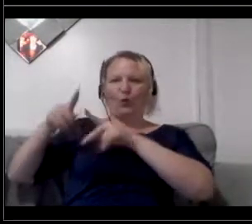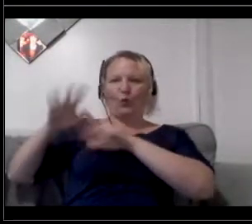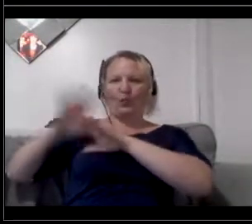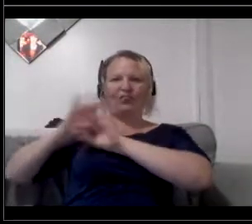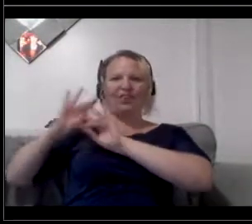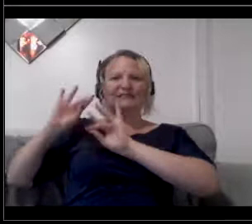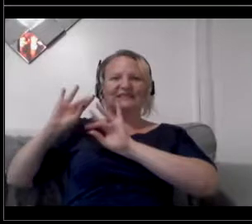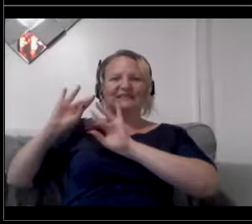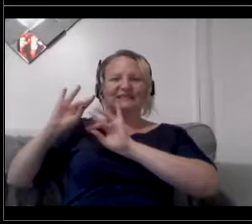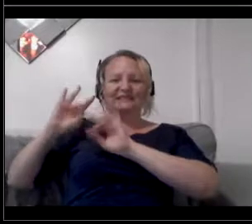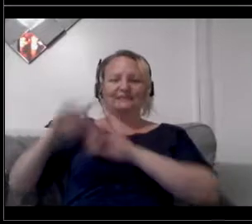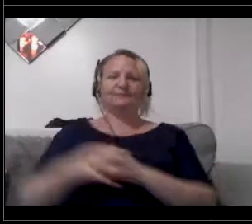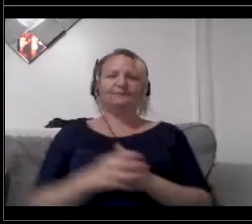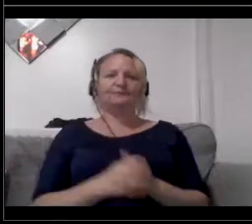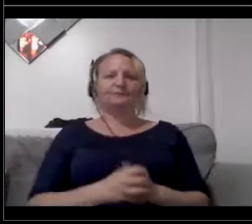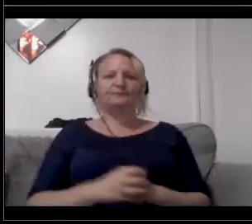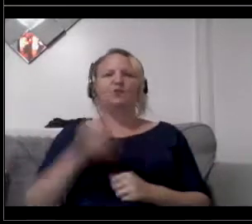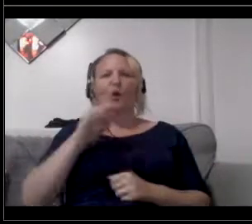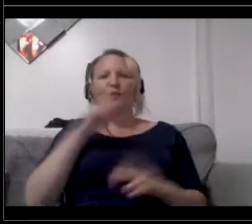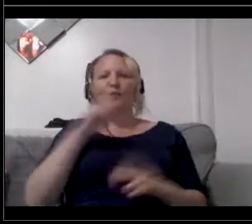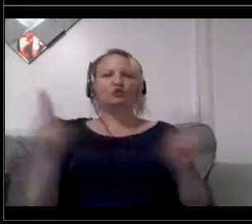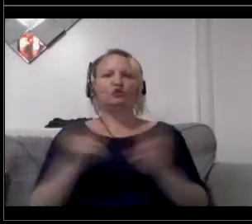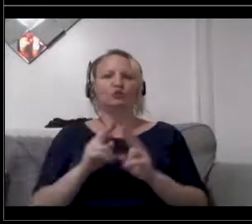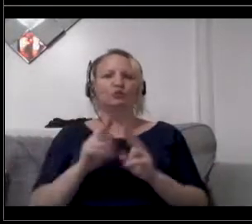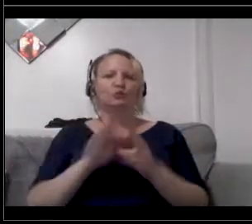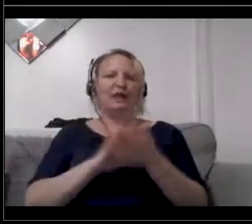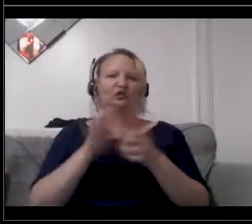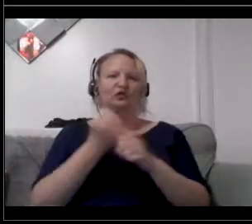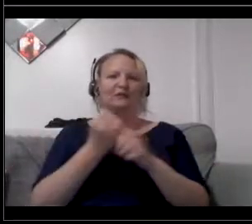again reducing the number of HGV journeys needed.